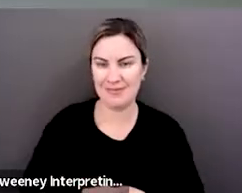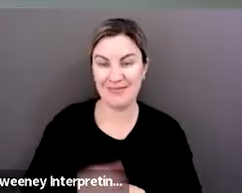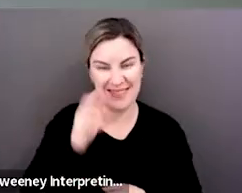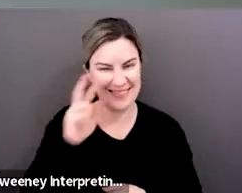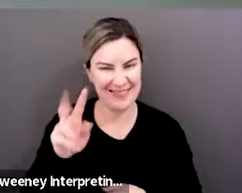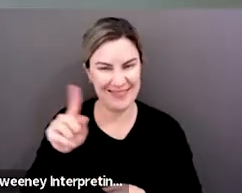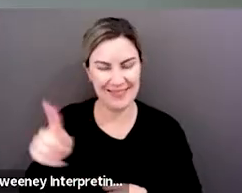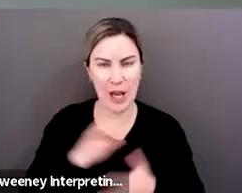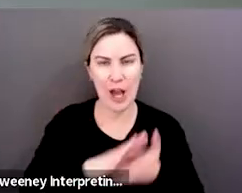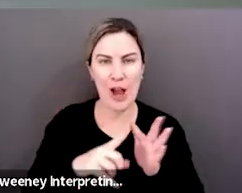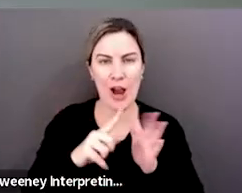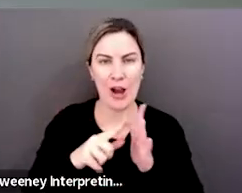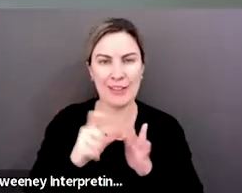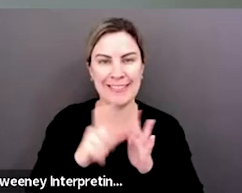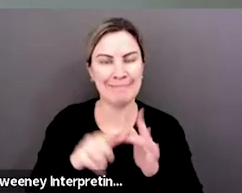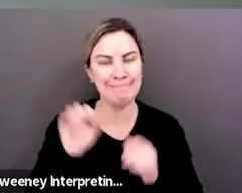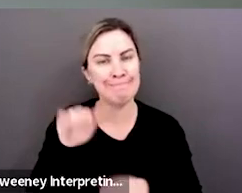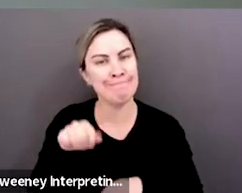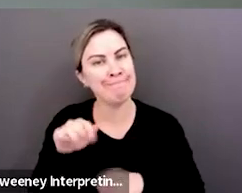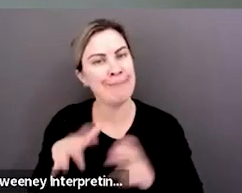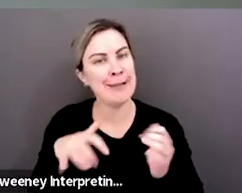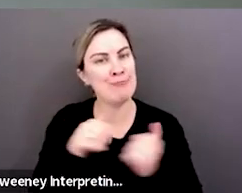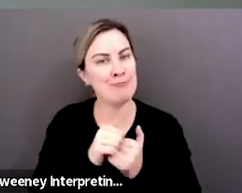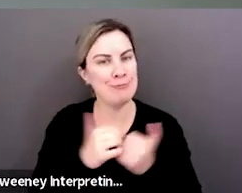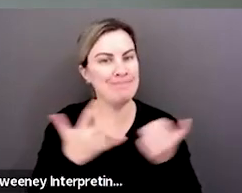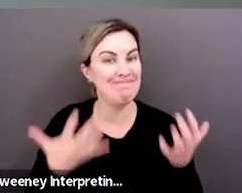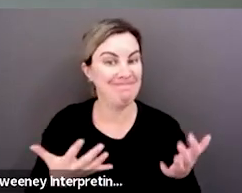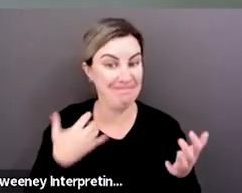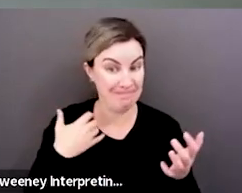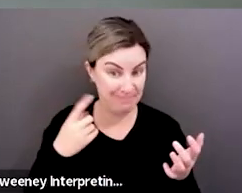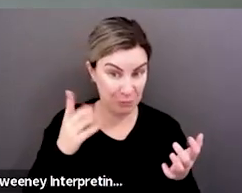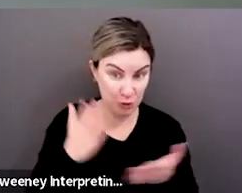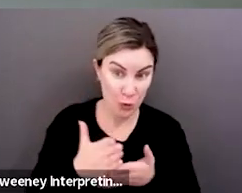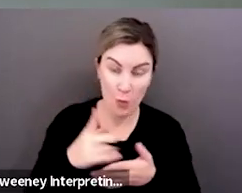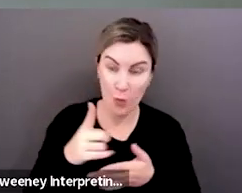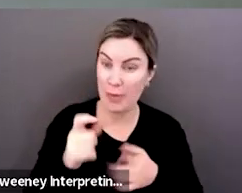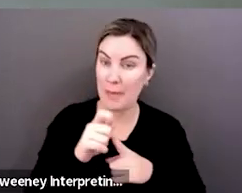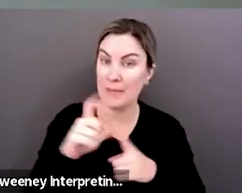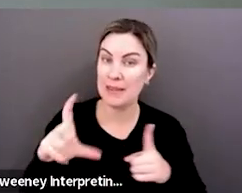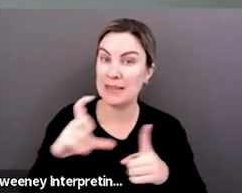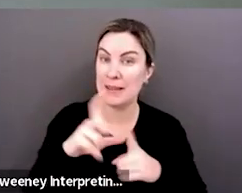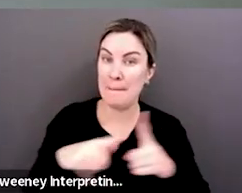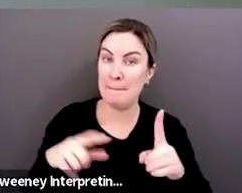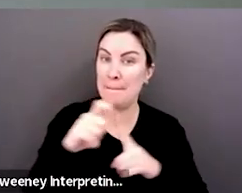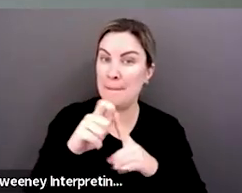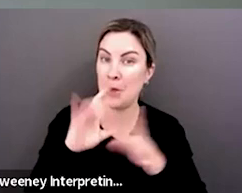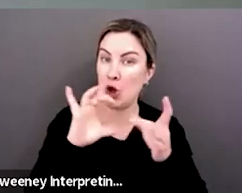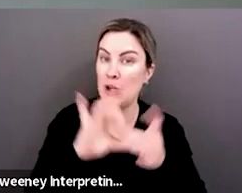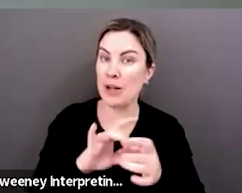well. Just again, I imagine with the Hunter PCEP Connect group, we've also heard similar things